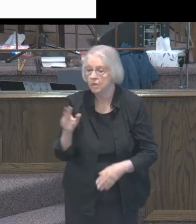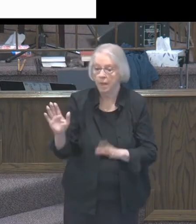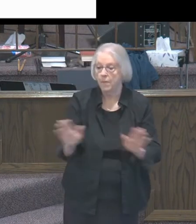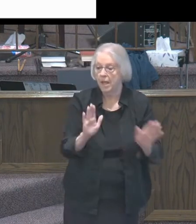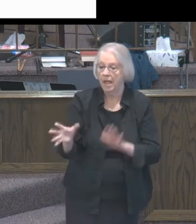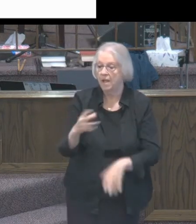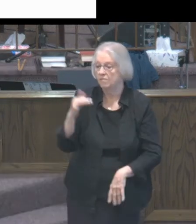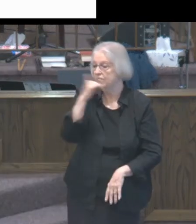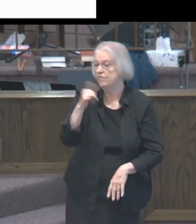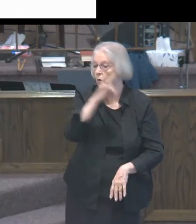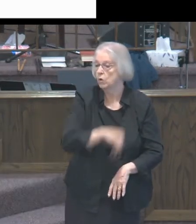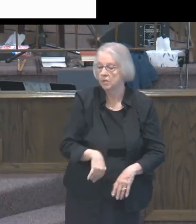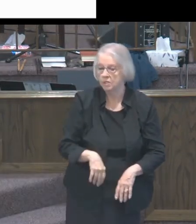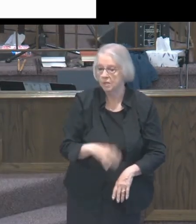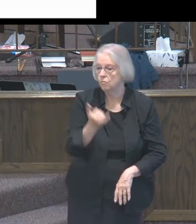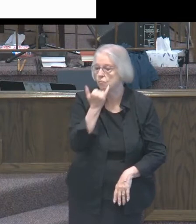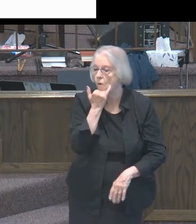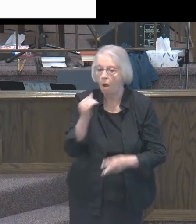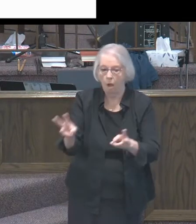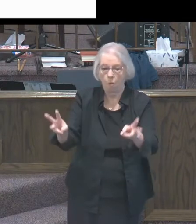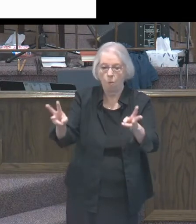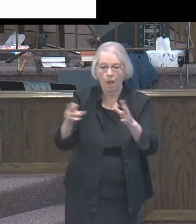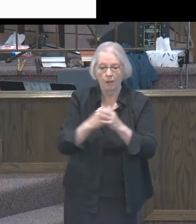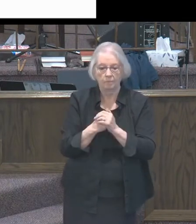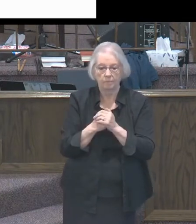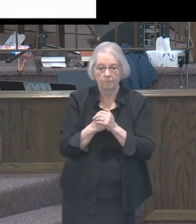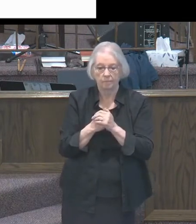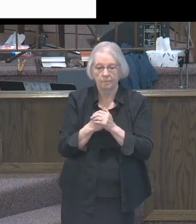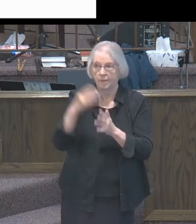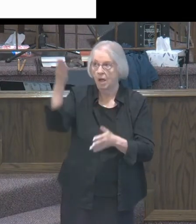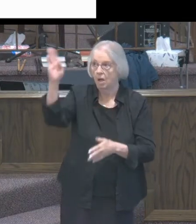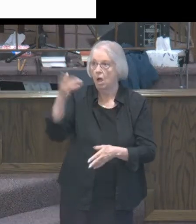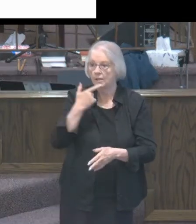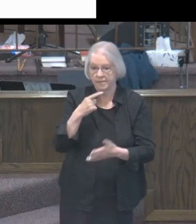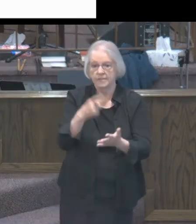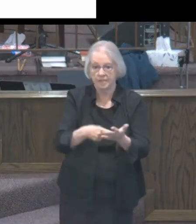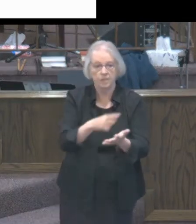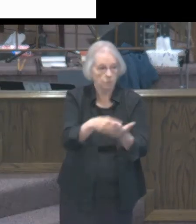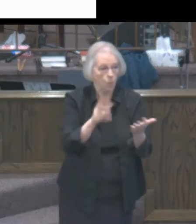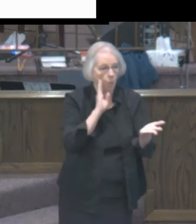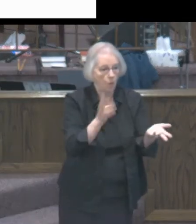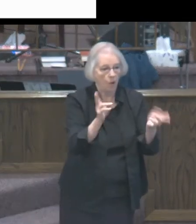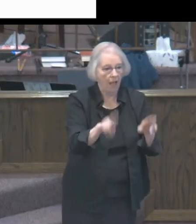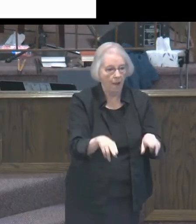Proverbs 16:2. "All the ways of man are pure in his own eyes.